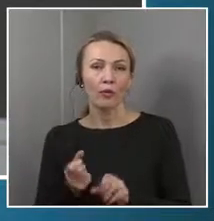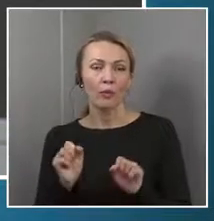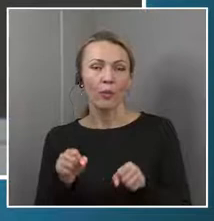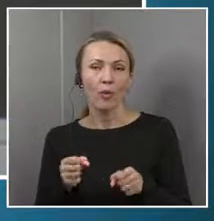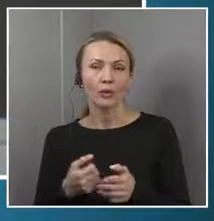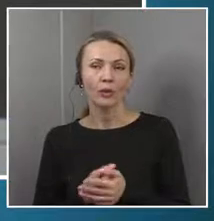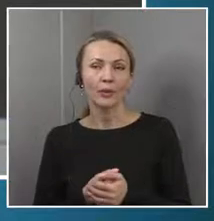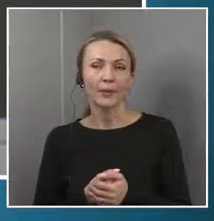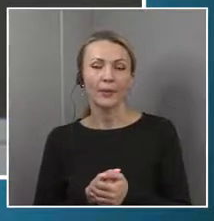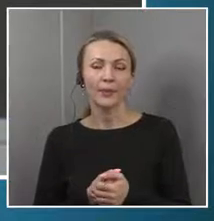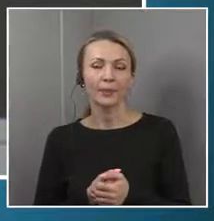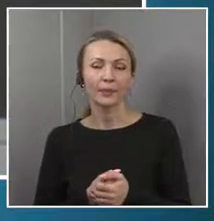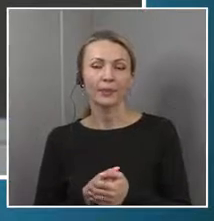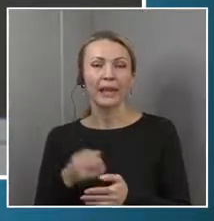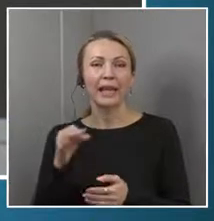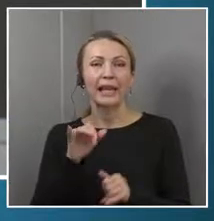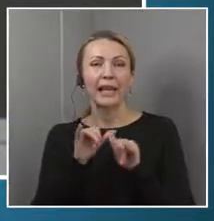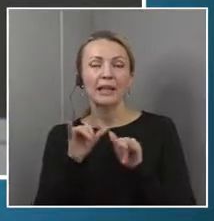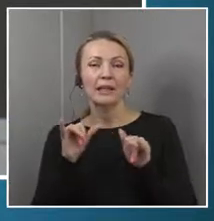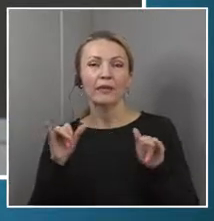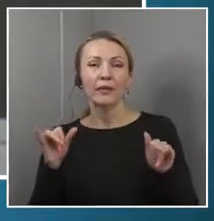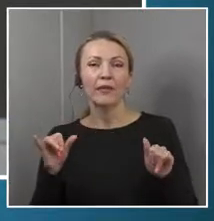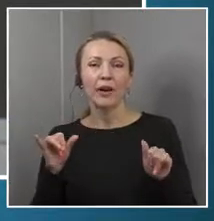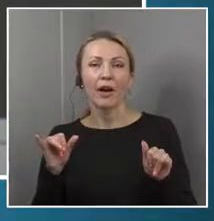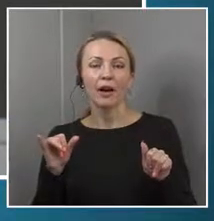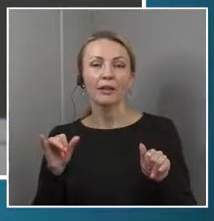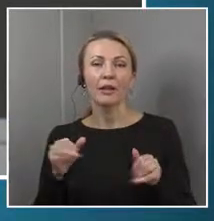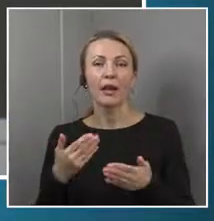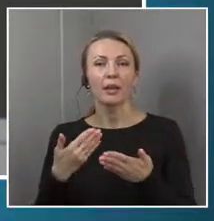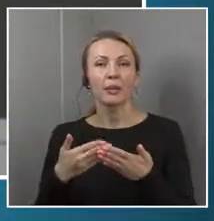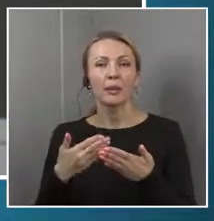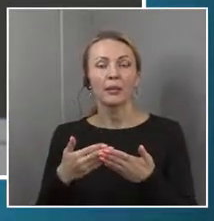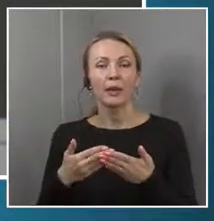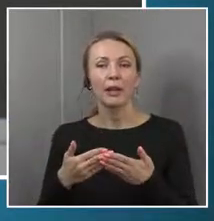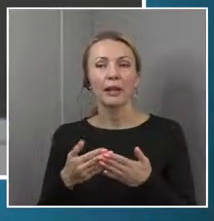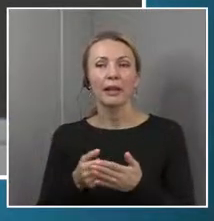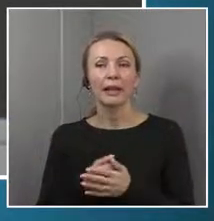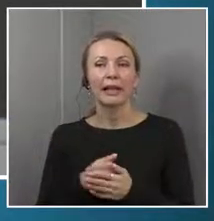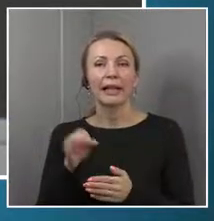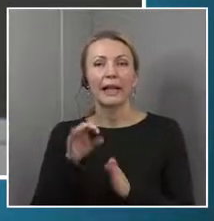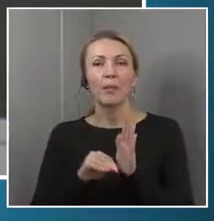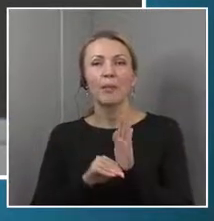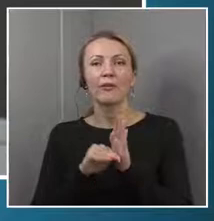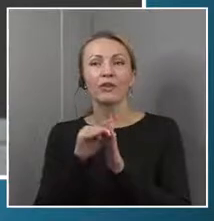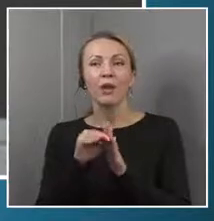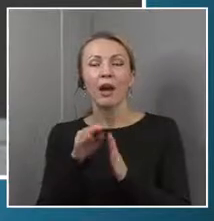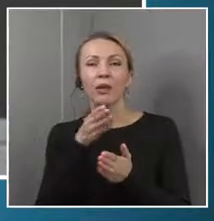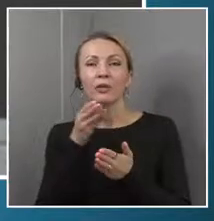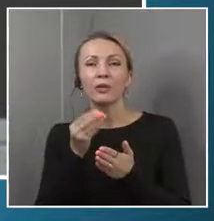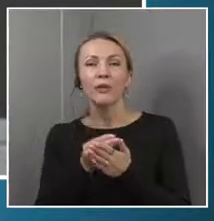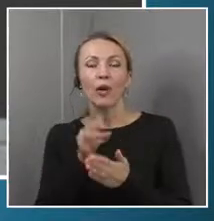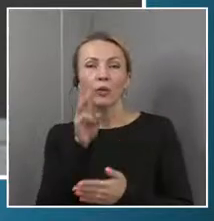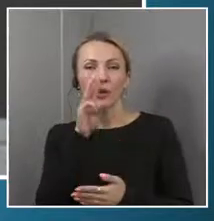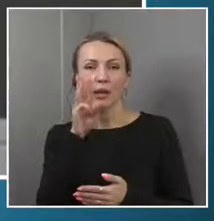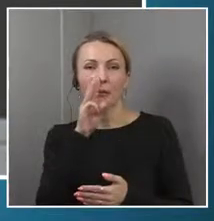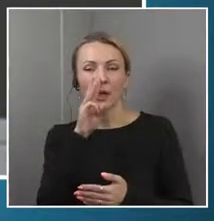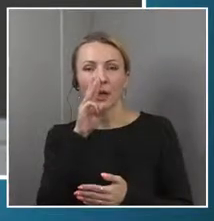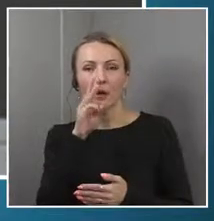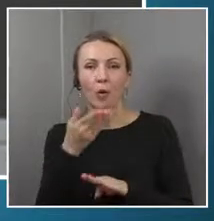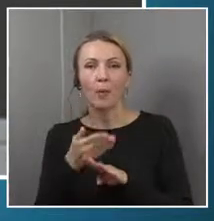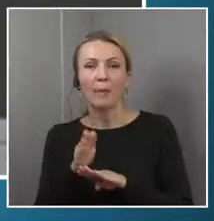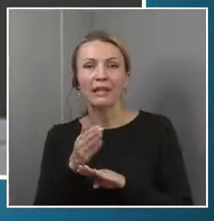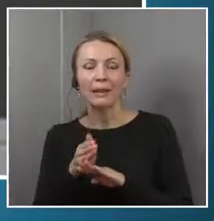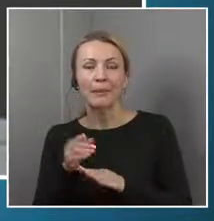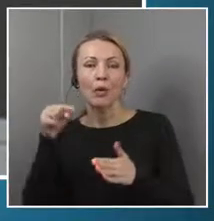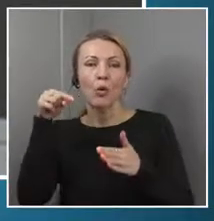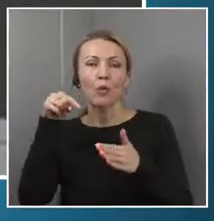social stratification and segmentation. And then you